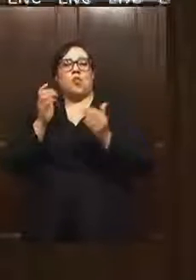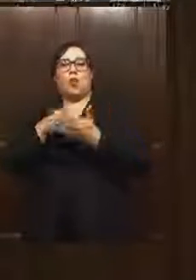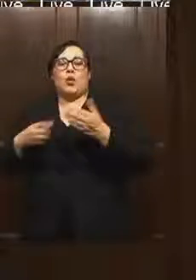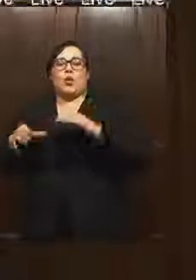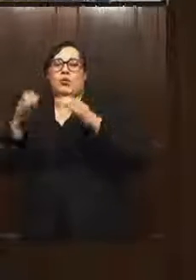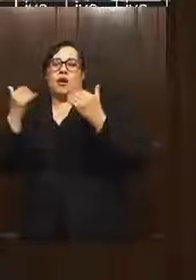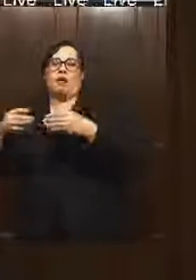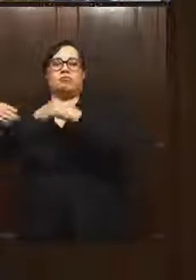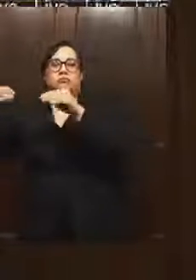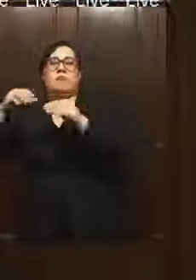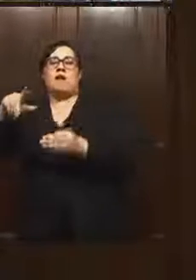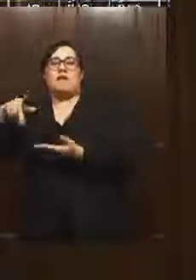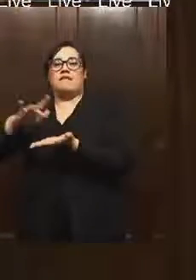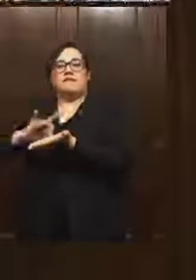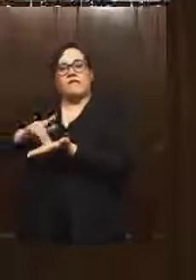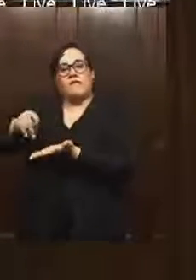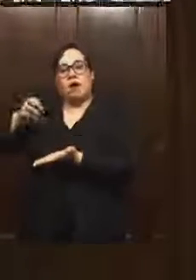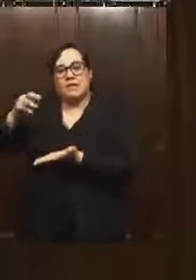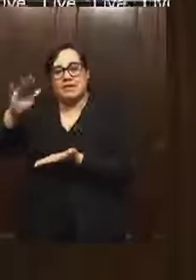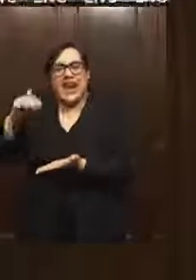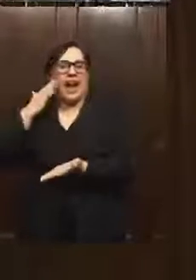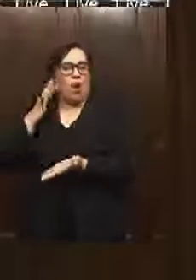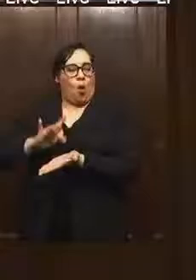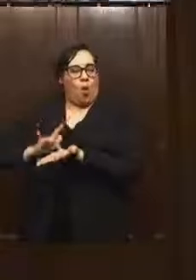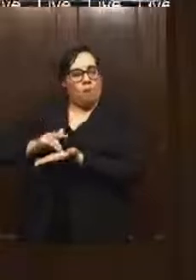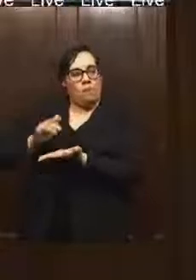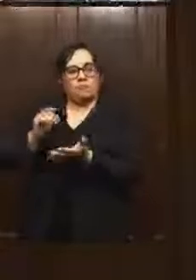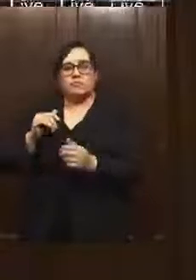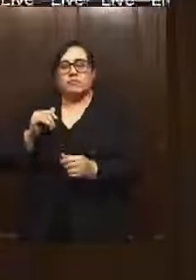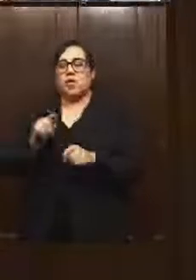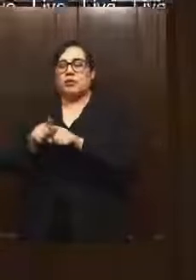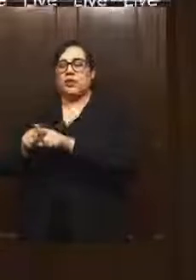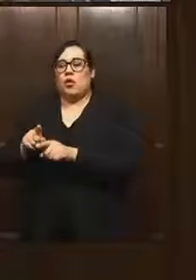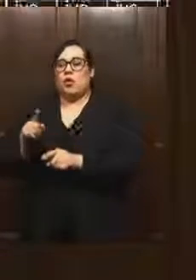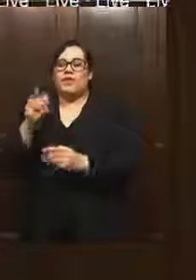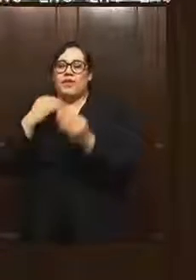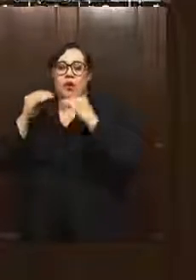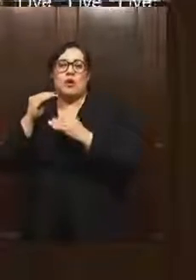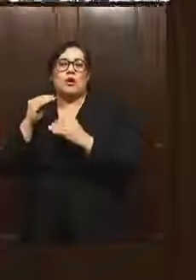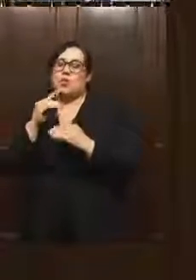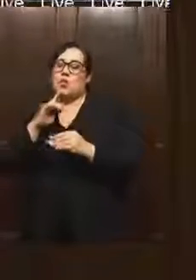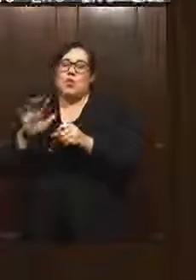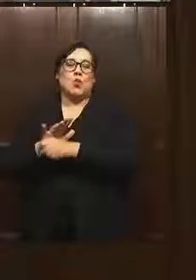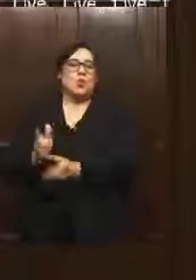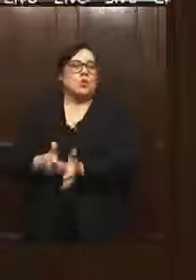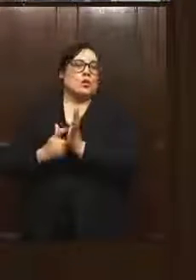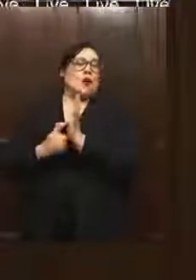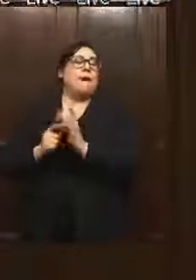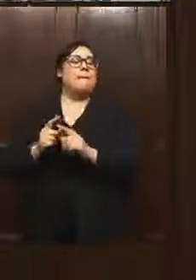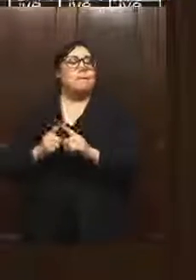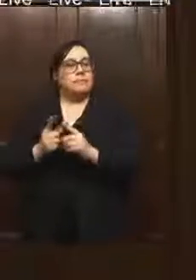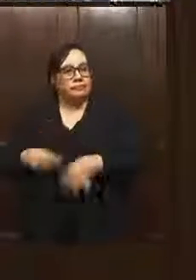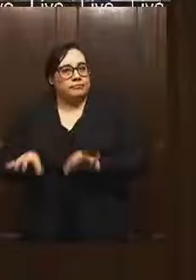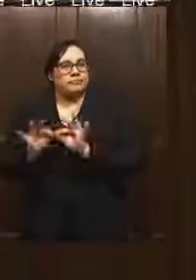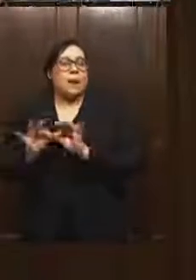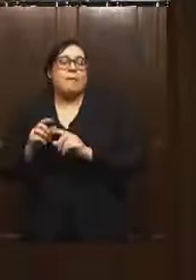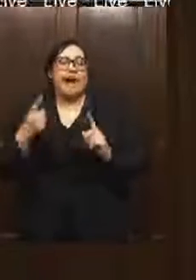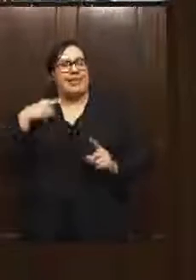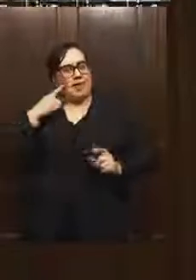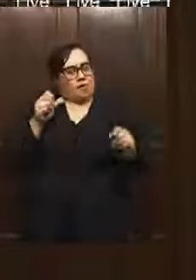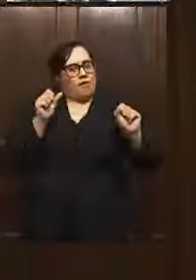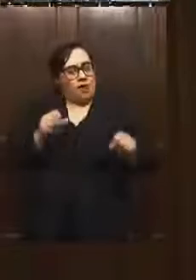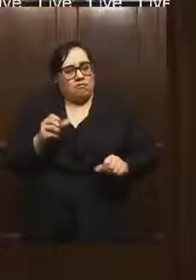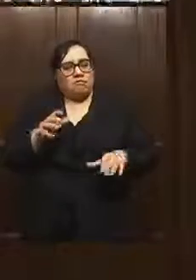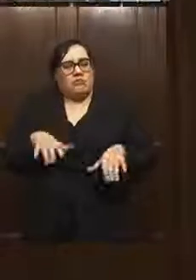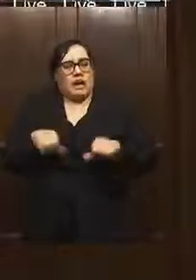pharmacies. And I know drugs and our, or medicines and our food is absolutely critical. But I would think that we can take